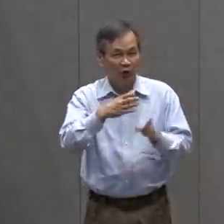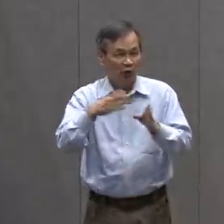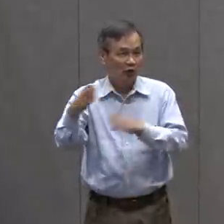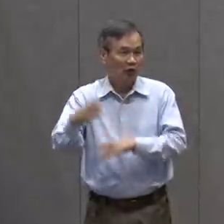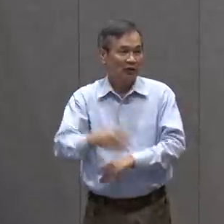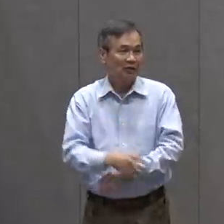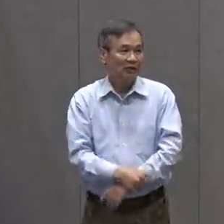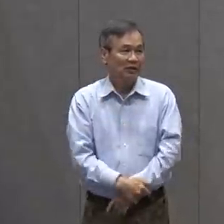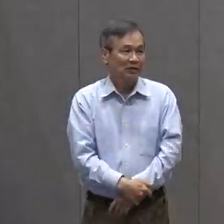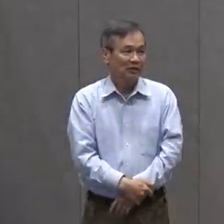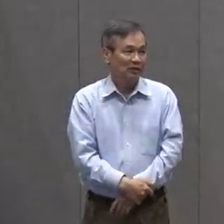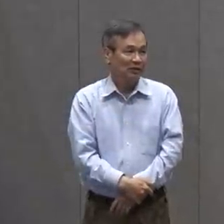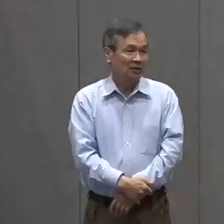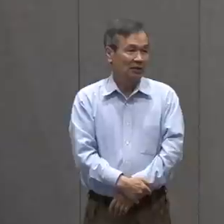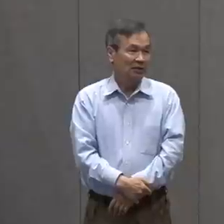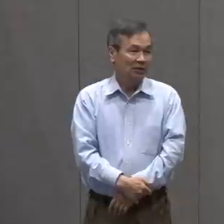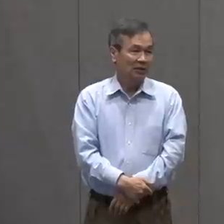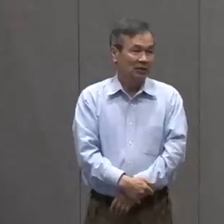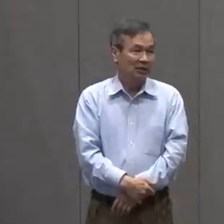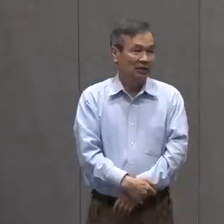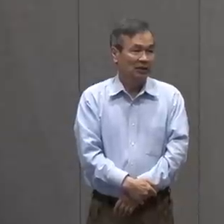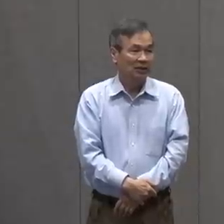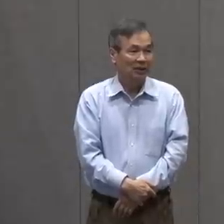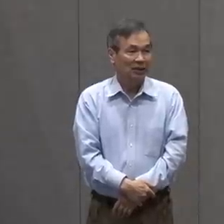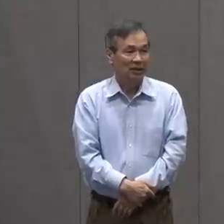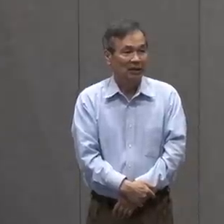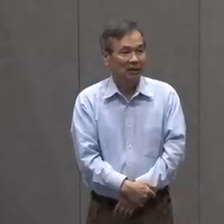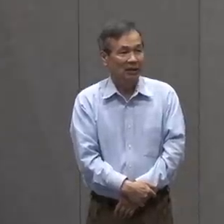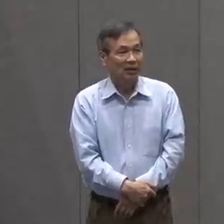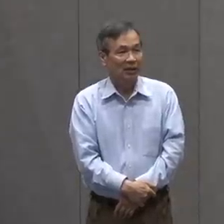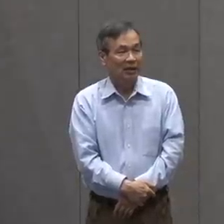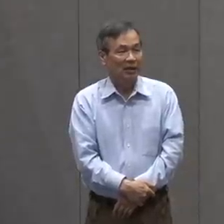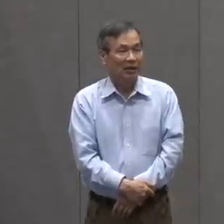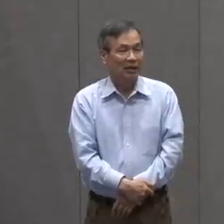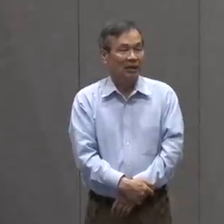Maybe I can try here. Maybe I'll be close to doing that 2 by 2 square.